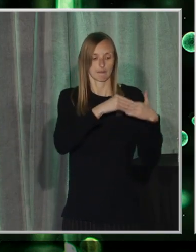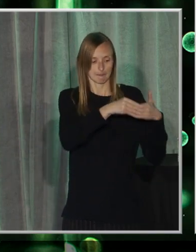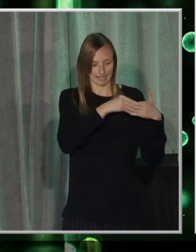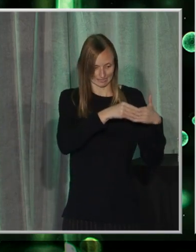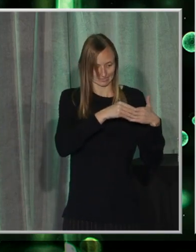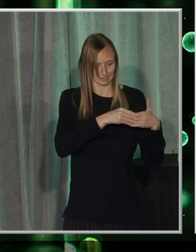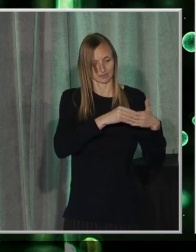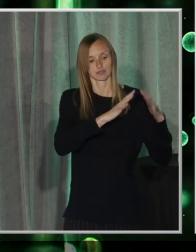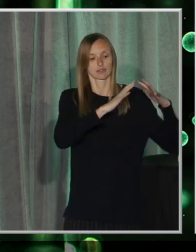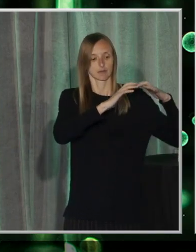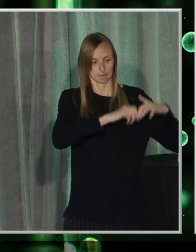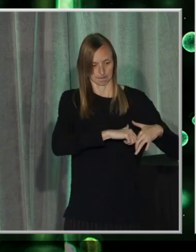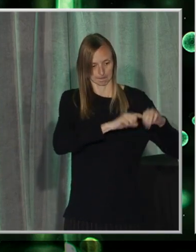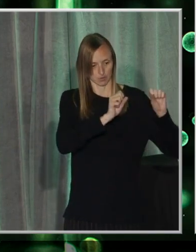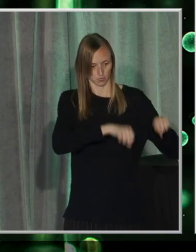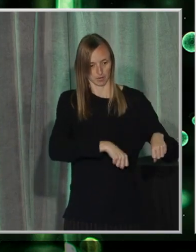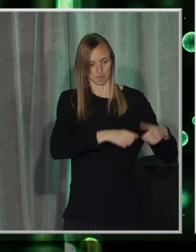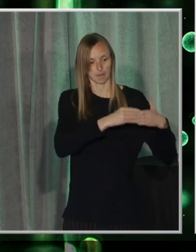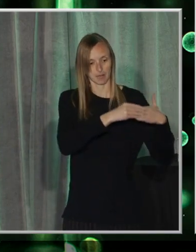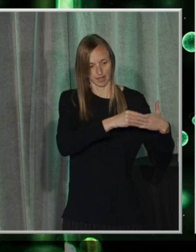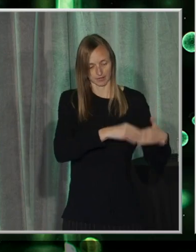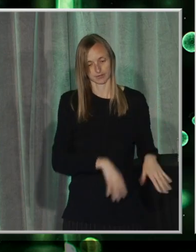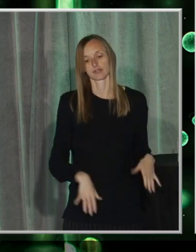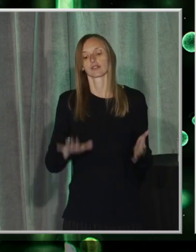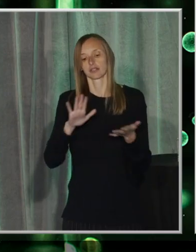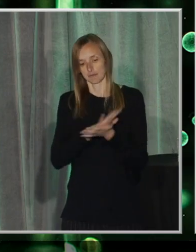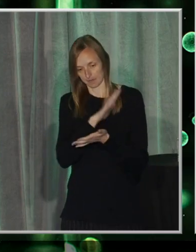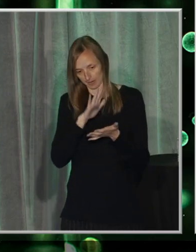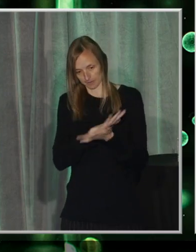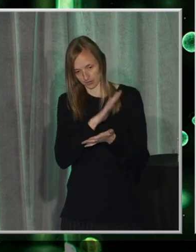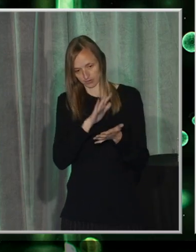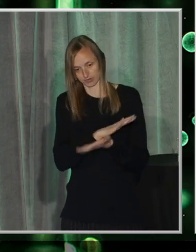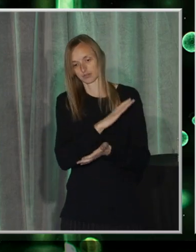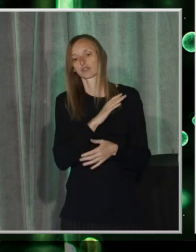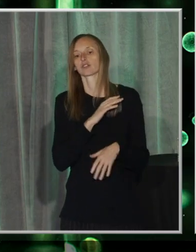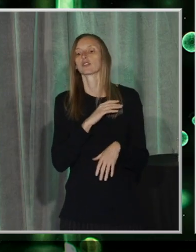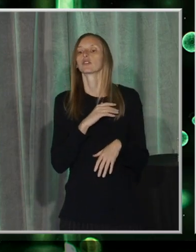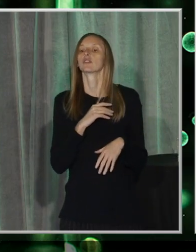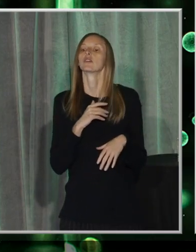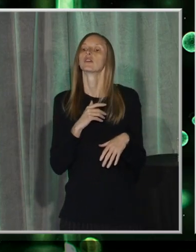ones, and papers. So